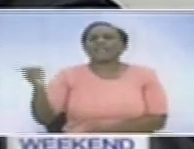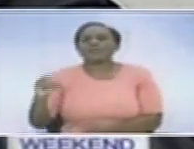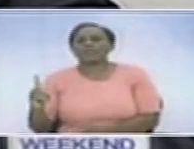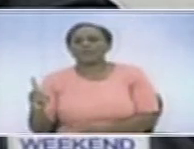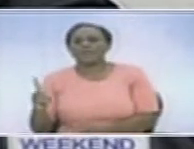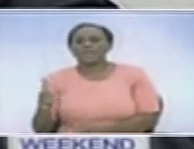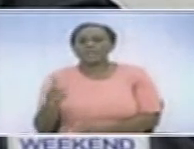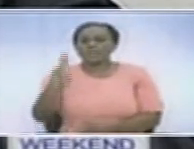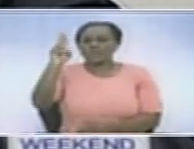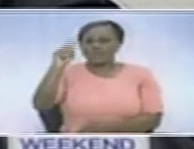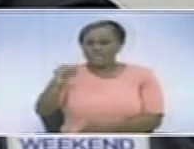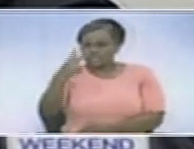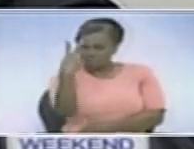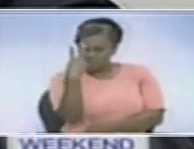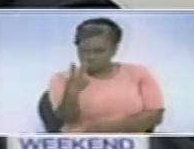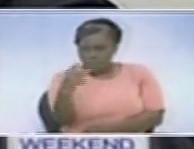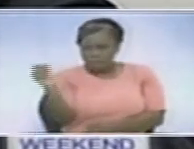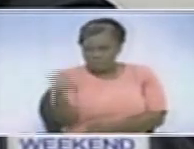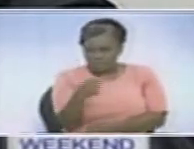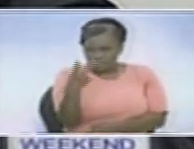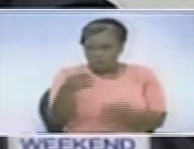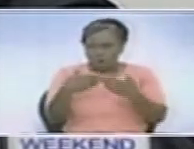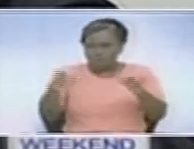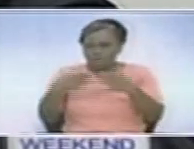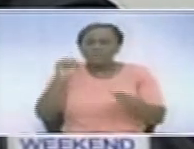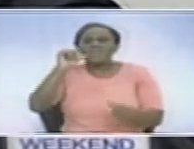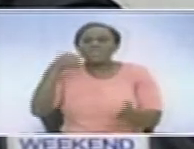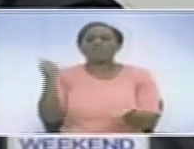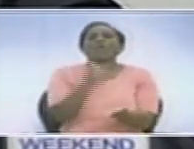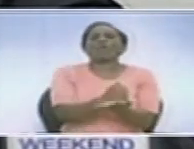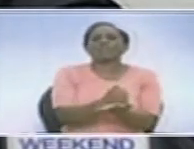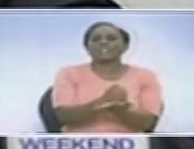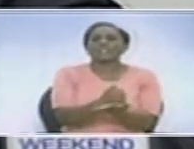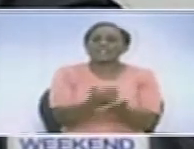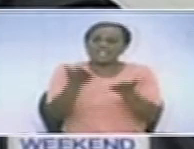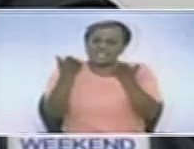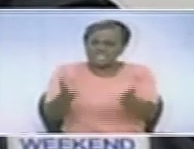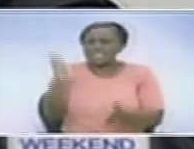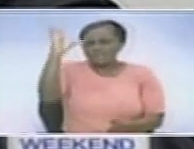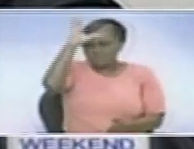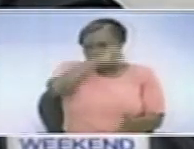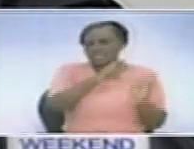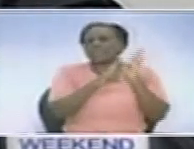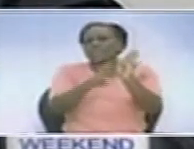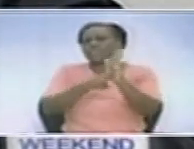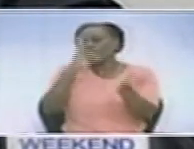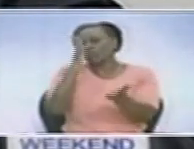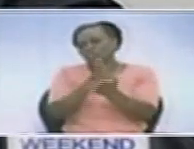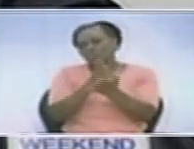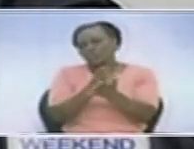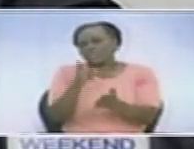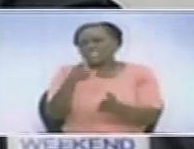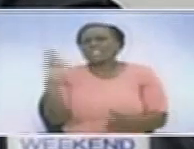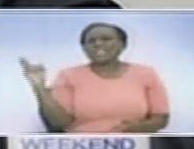UN agencies in the last month have opened new offices here in Nairobi. This is a misrepresentation that actually risks Kenyans